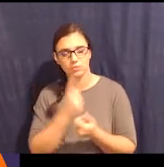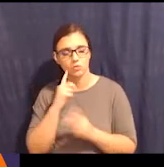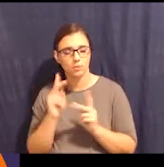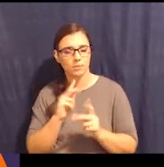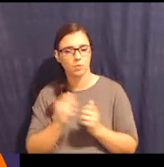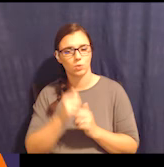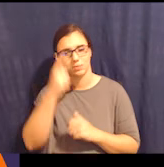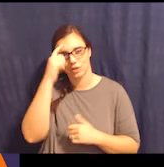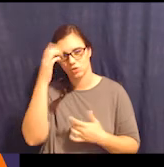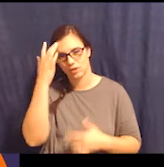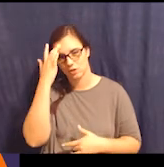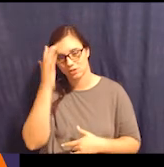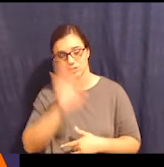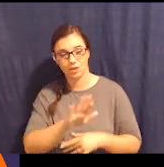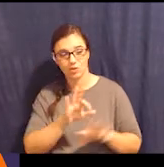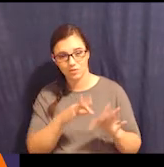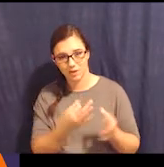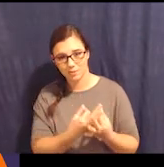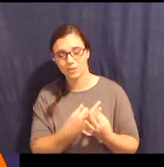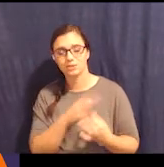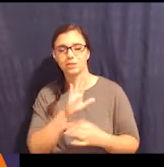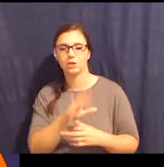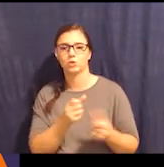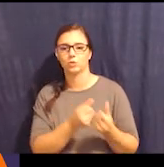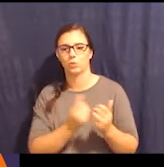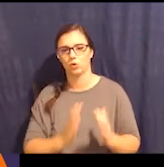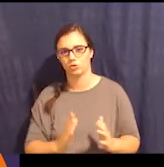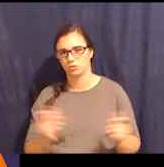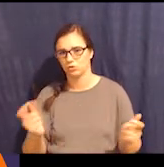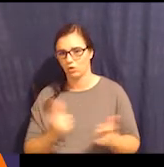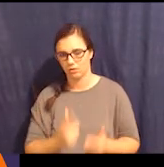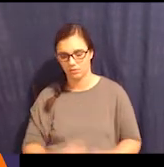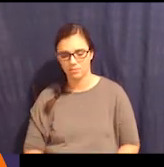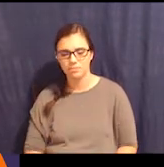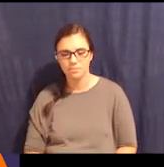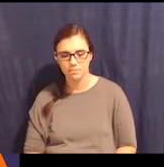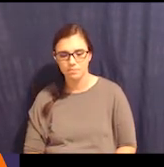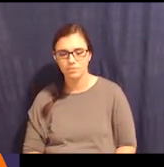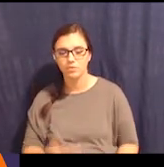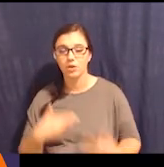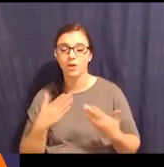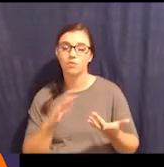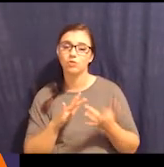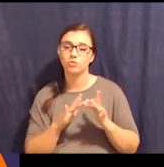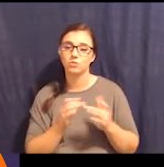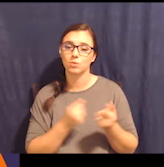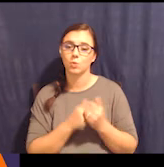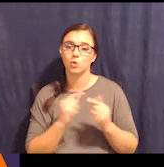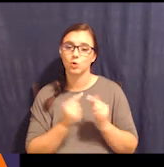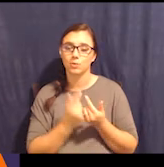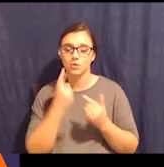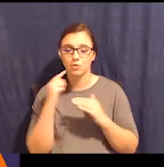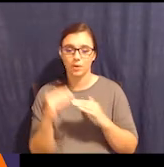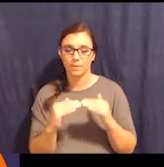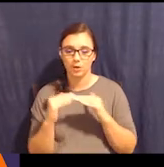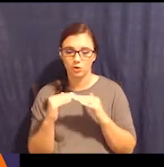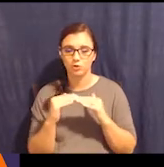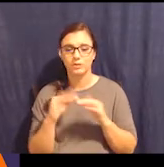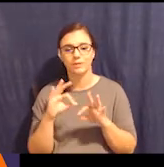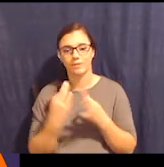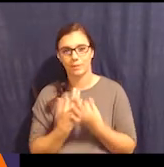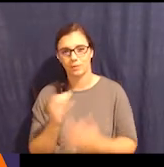supporters. They offer virtual support groups for peers and family members, and you can access their website